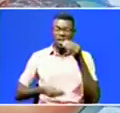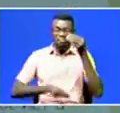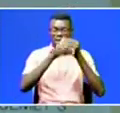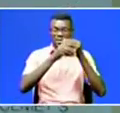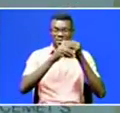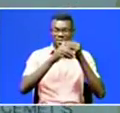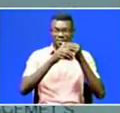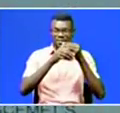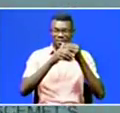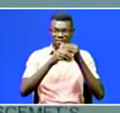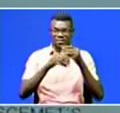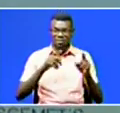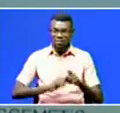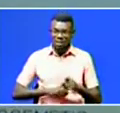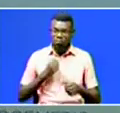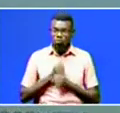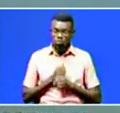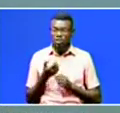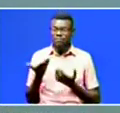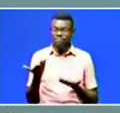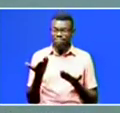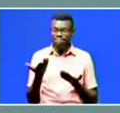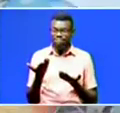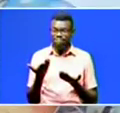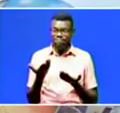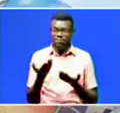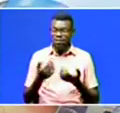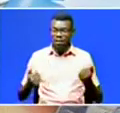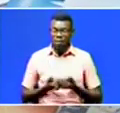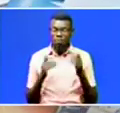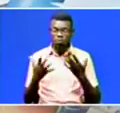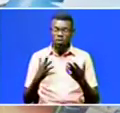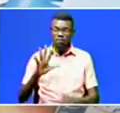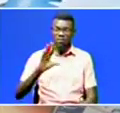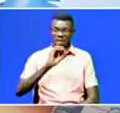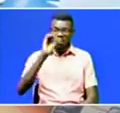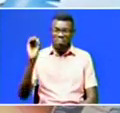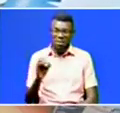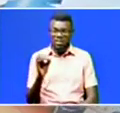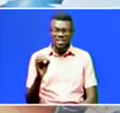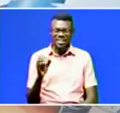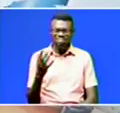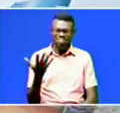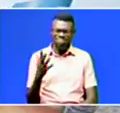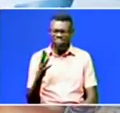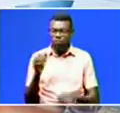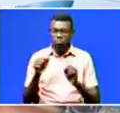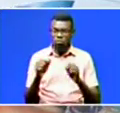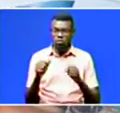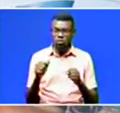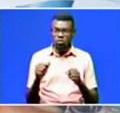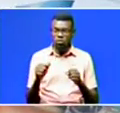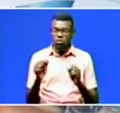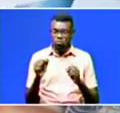stitches. When you do this traditional corneal transplant, 5% chances of rejections are there. Some patient can